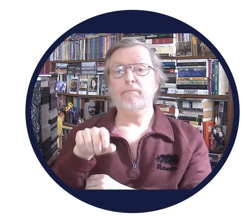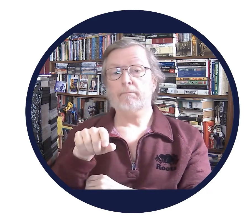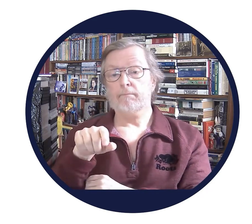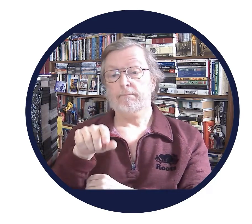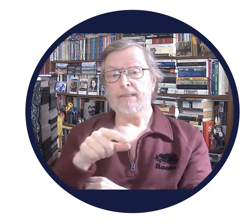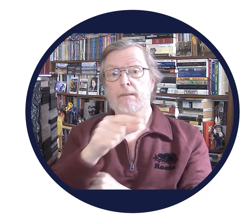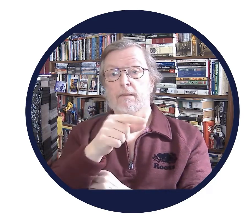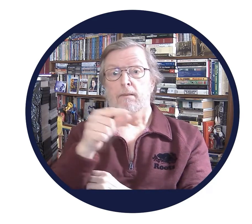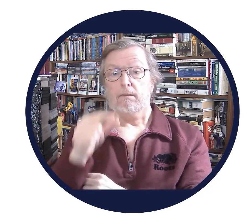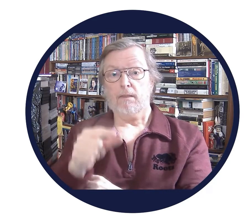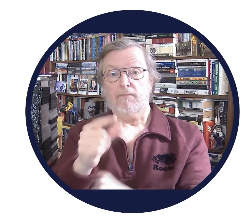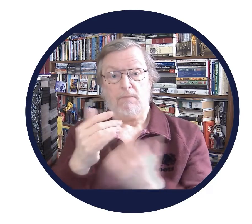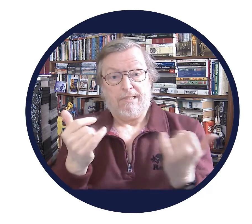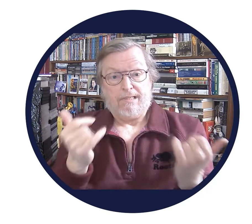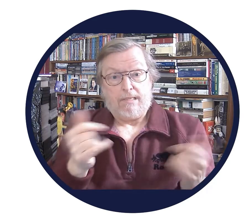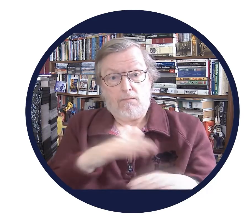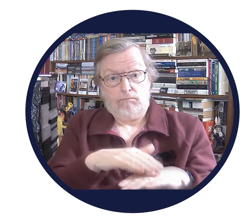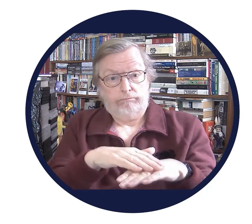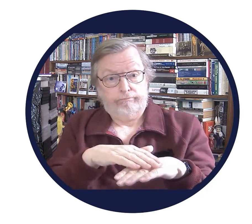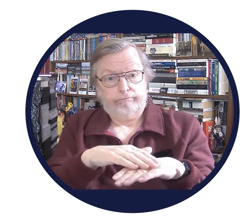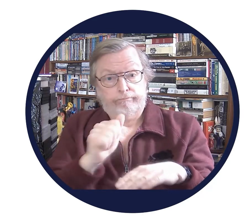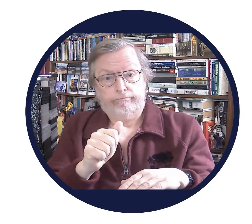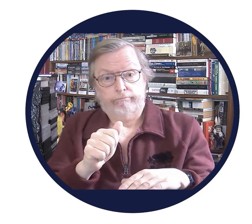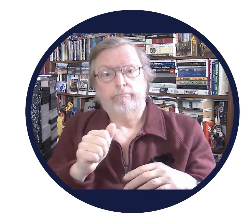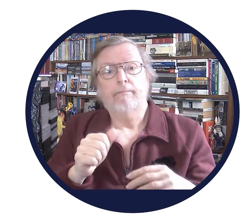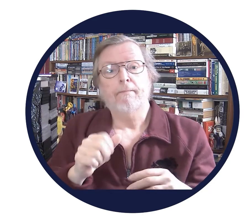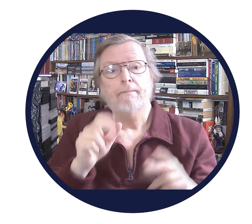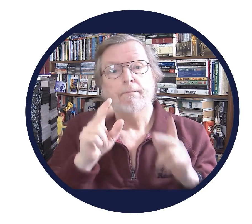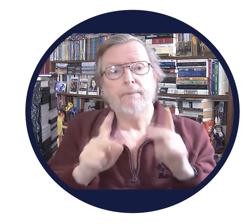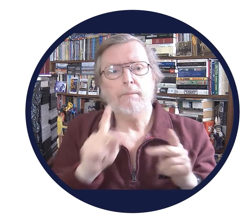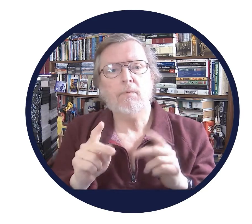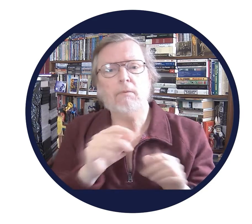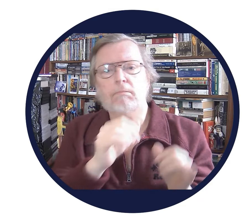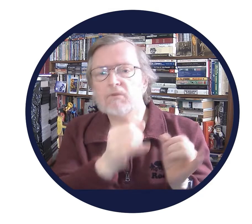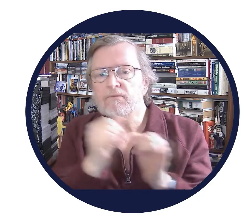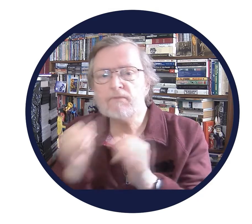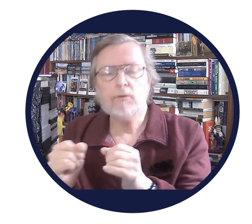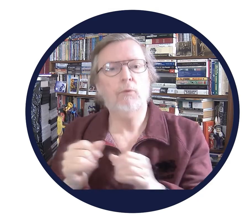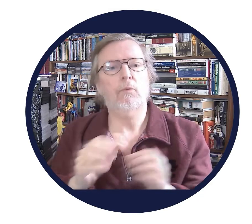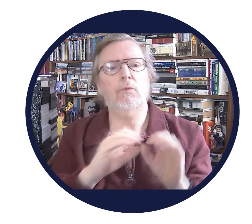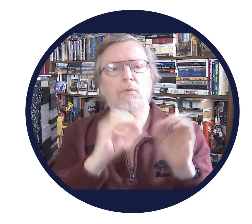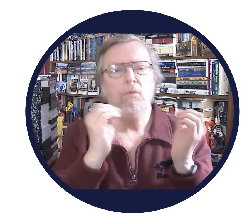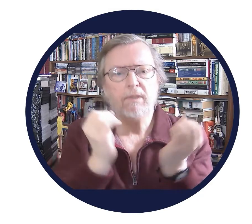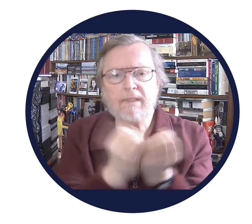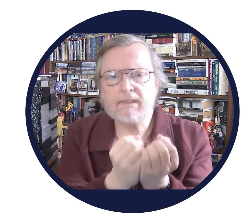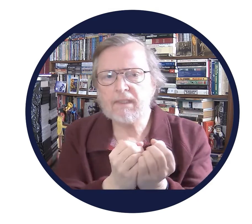Now, the government is calling for people, individuals, organizations,